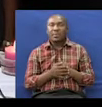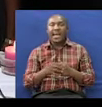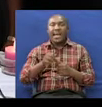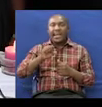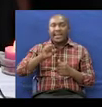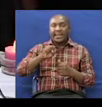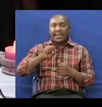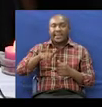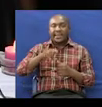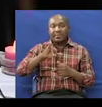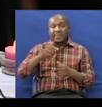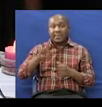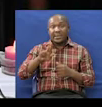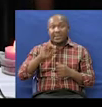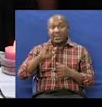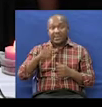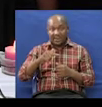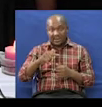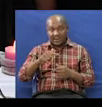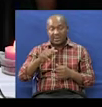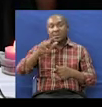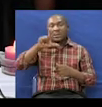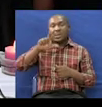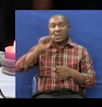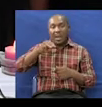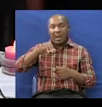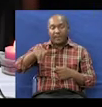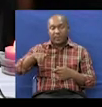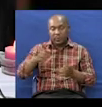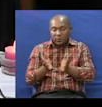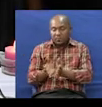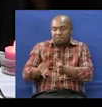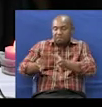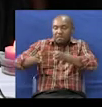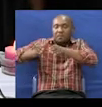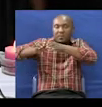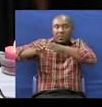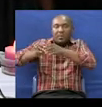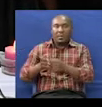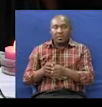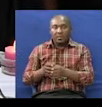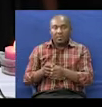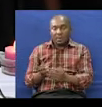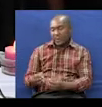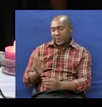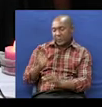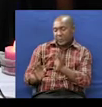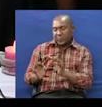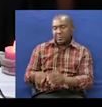lamp. The spirit lamp use spirit as the source of